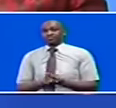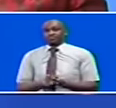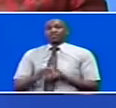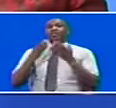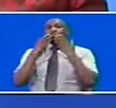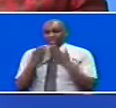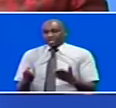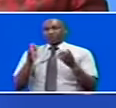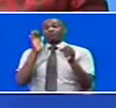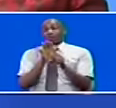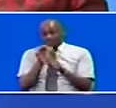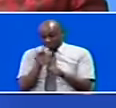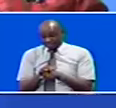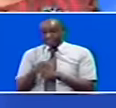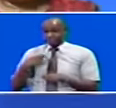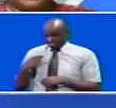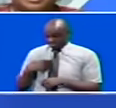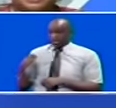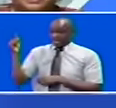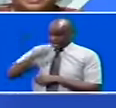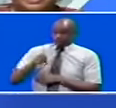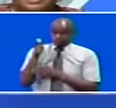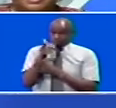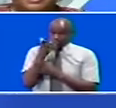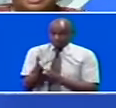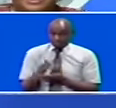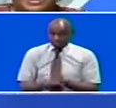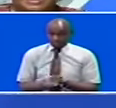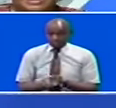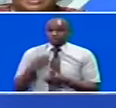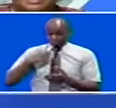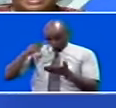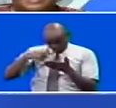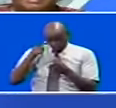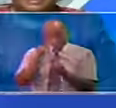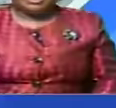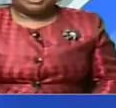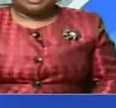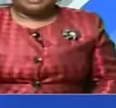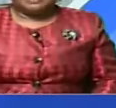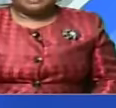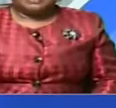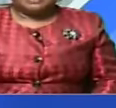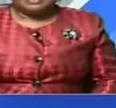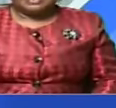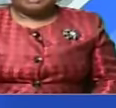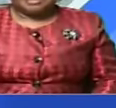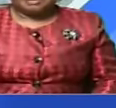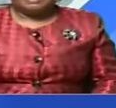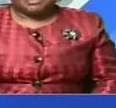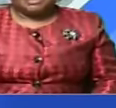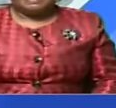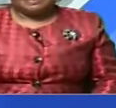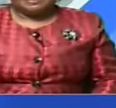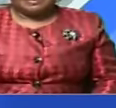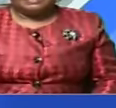Thank you very much. I have come to the studio to correct an erroneous impression that has been